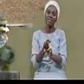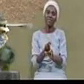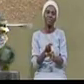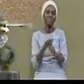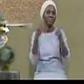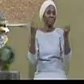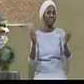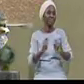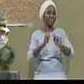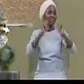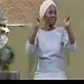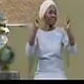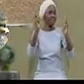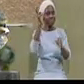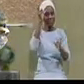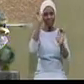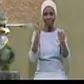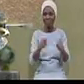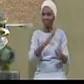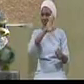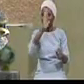faith, hallelujah.